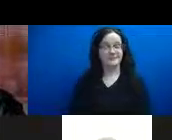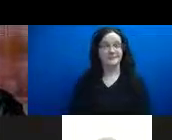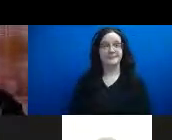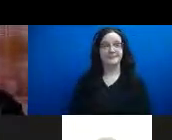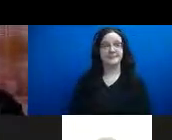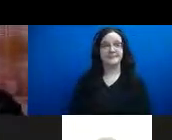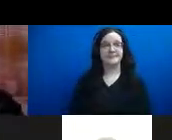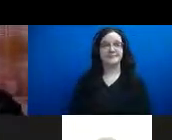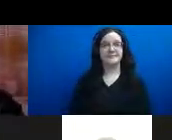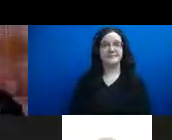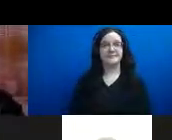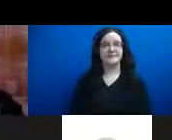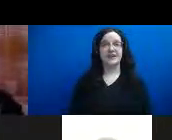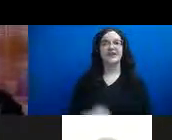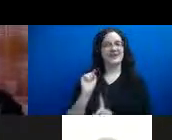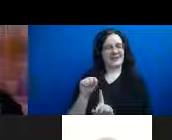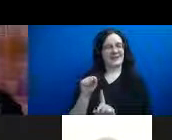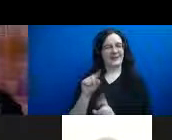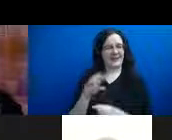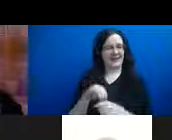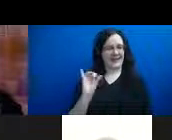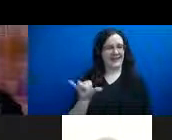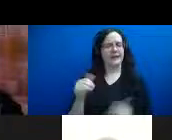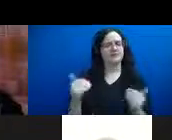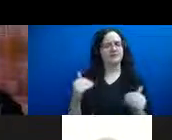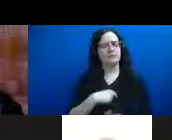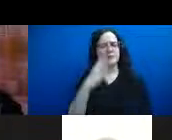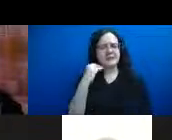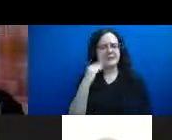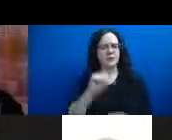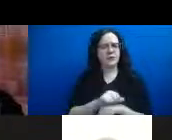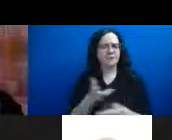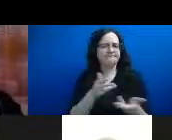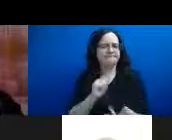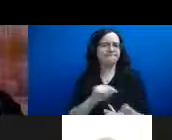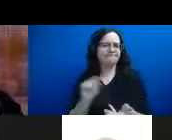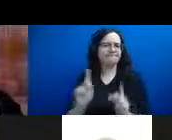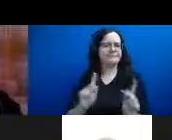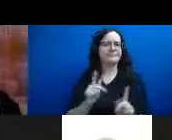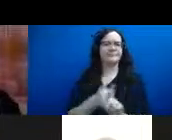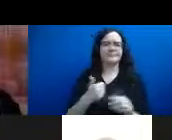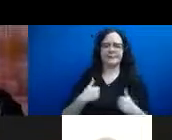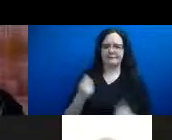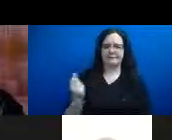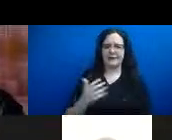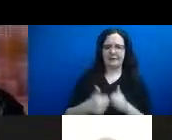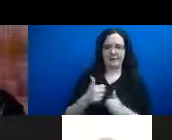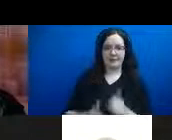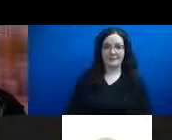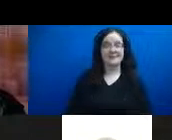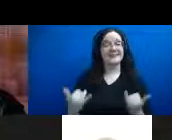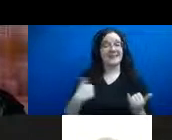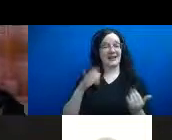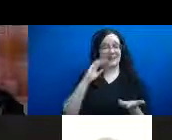so in that we've had a lot of experience working with folks with gambling problems. And I'm going to be talking today about the neurobiology of